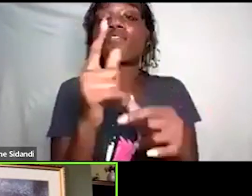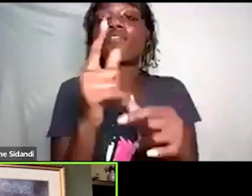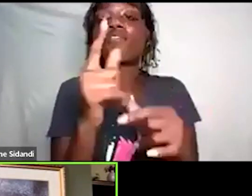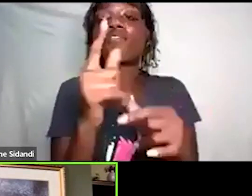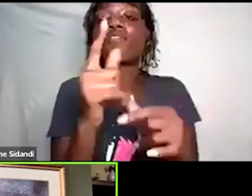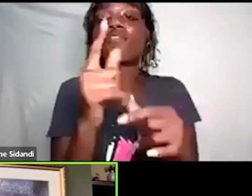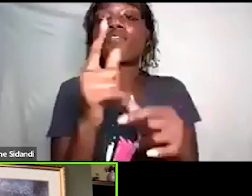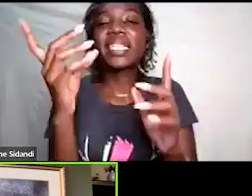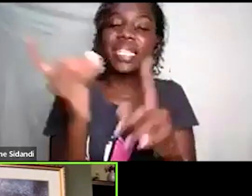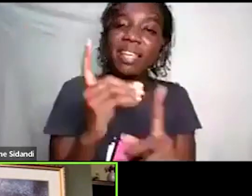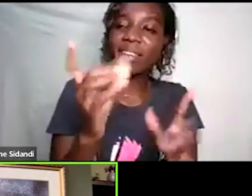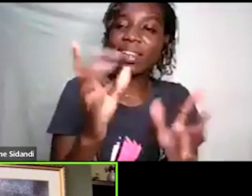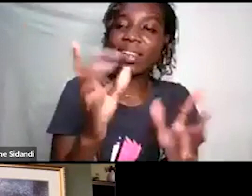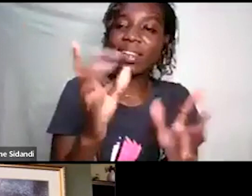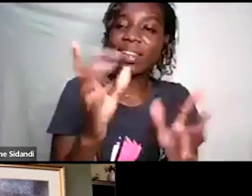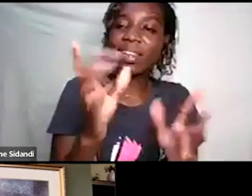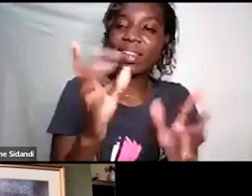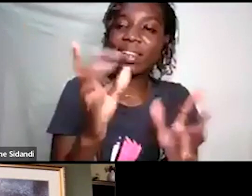luck.